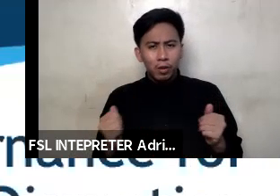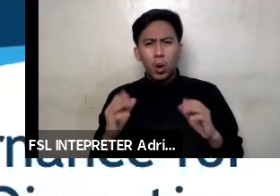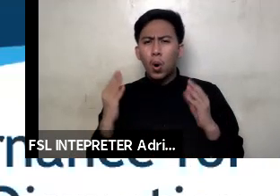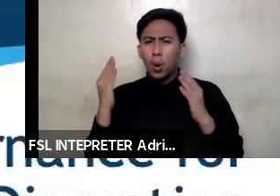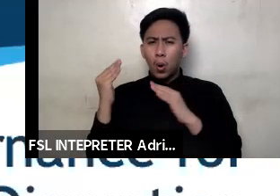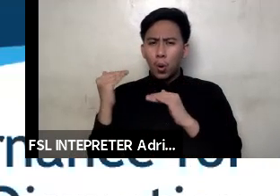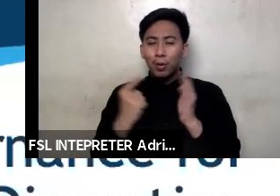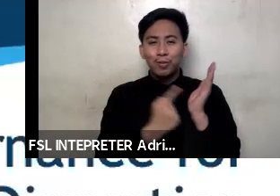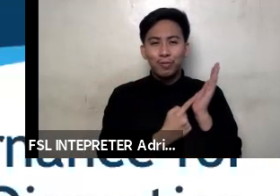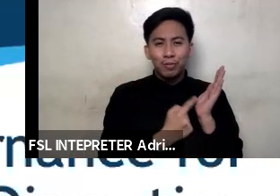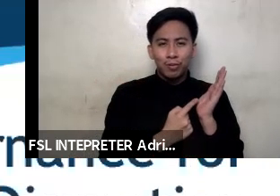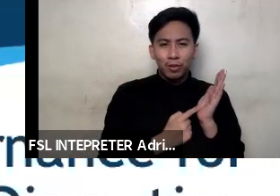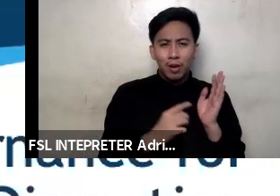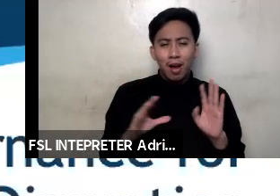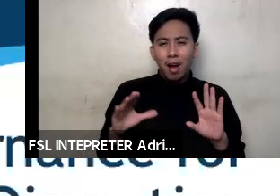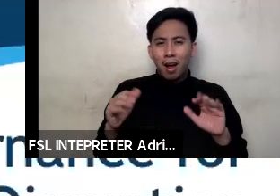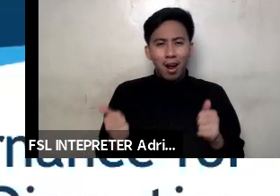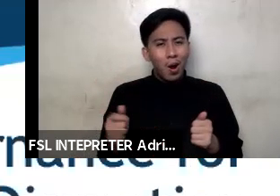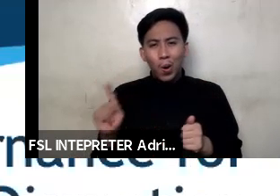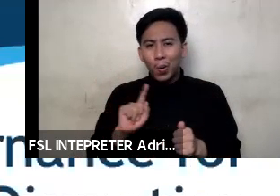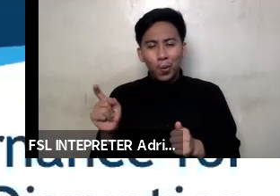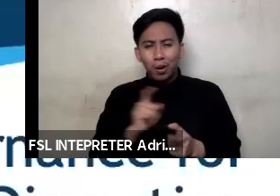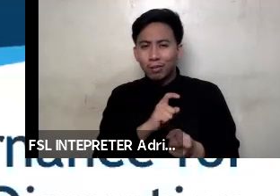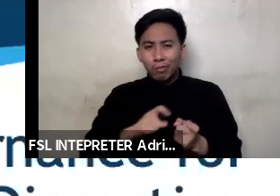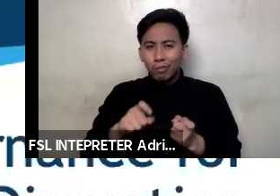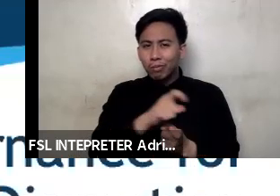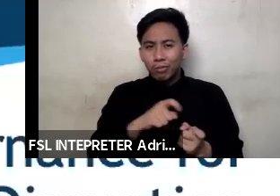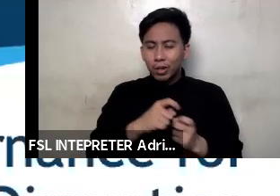everyone to identify what exactly are your nutrition